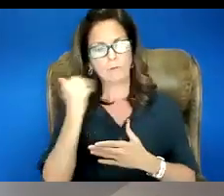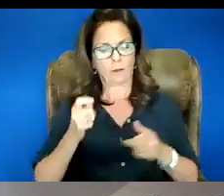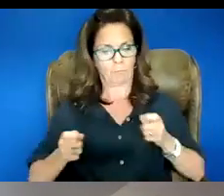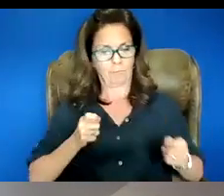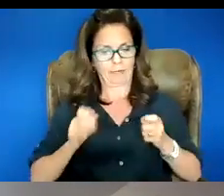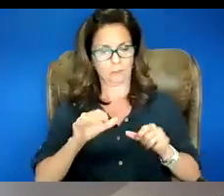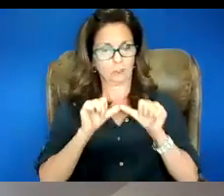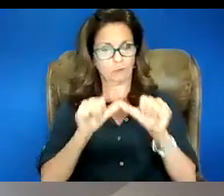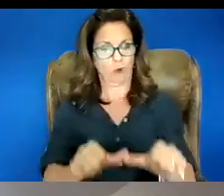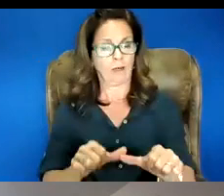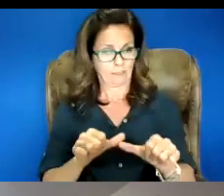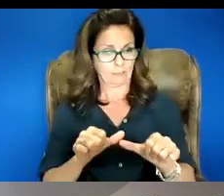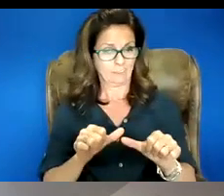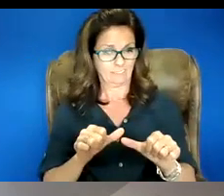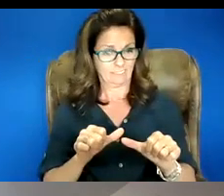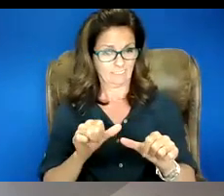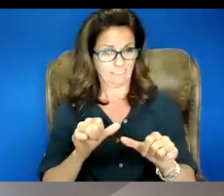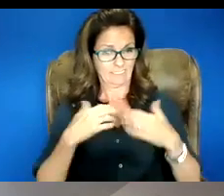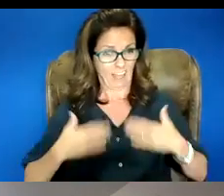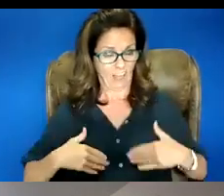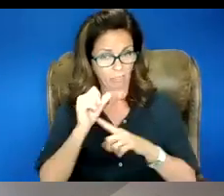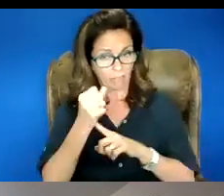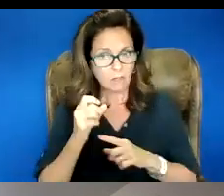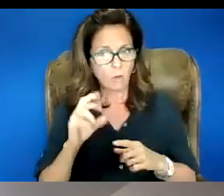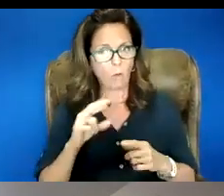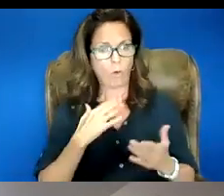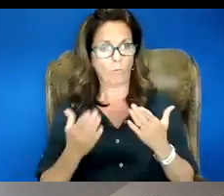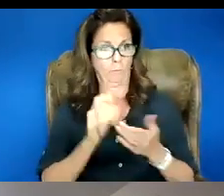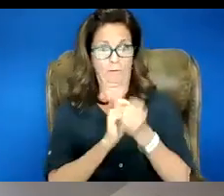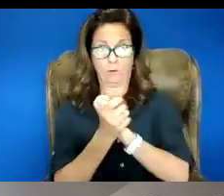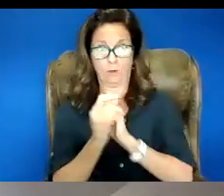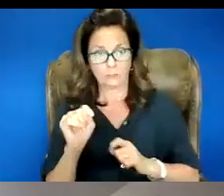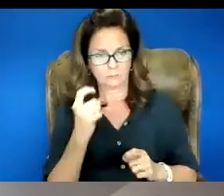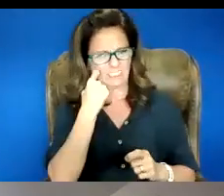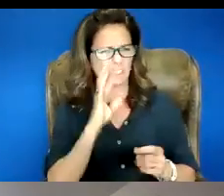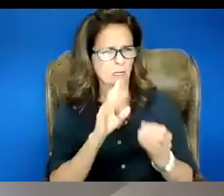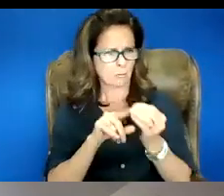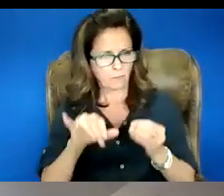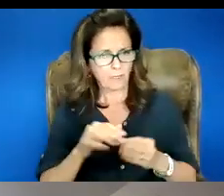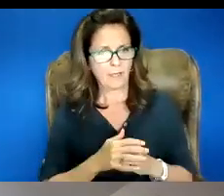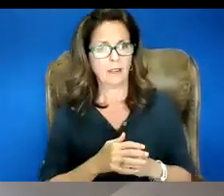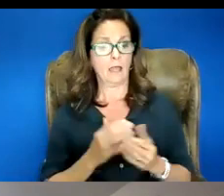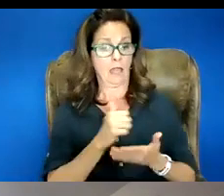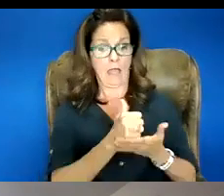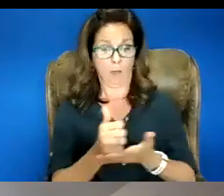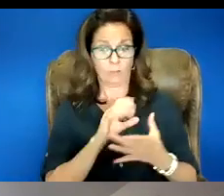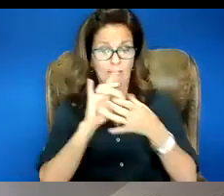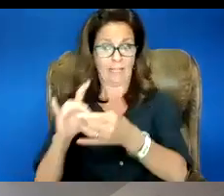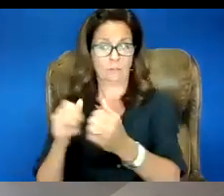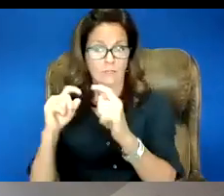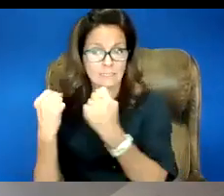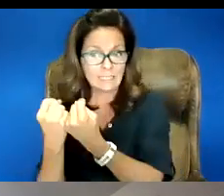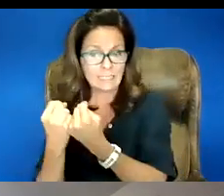just said. It can help you to feel more connected to the team. Again, we have those groups and the champion